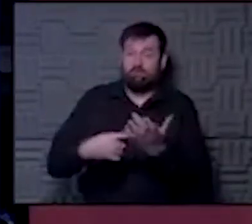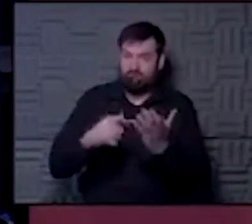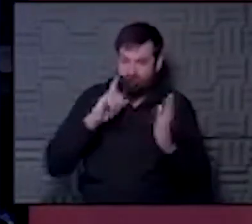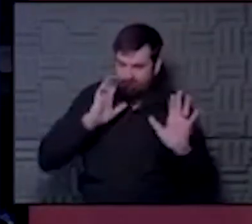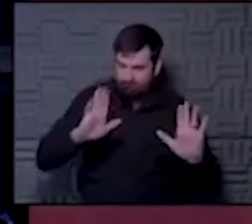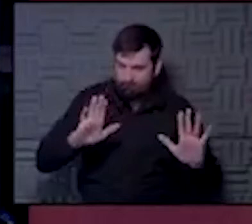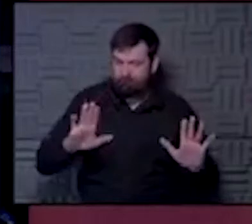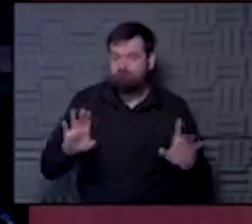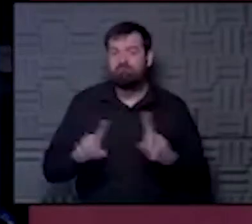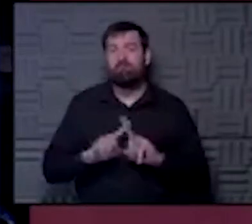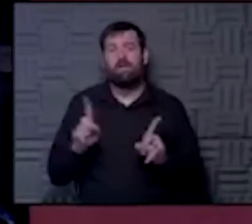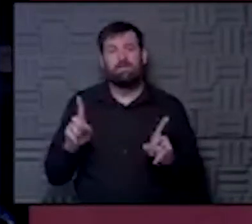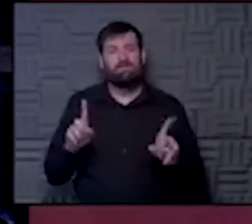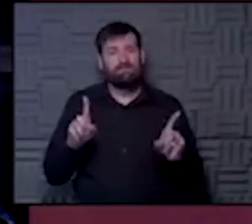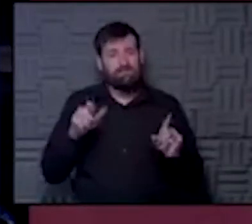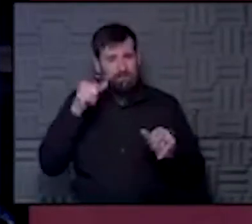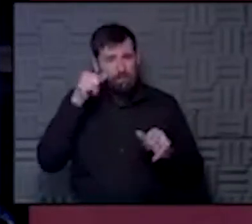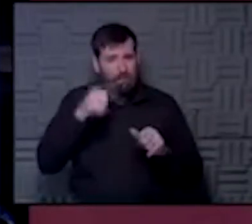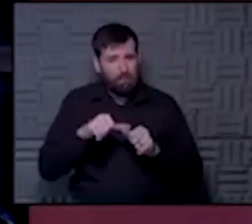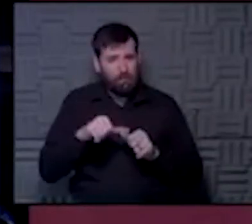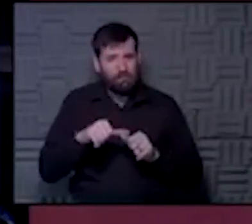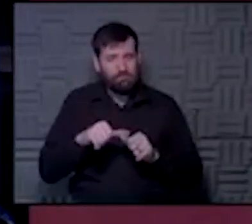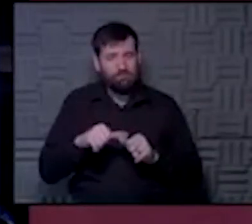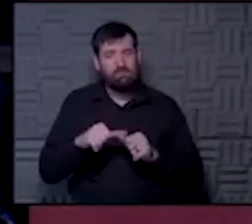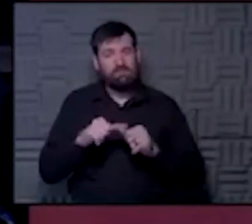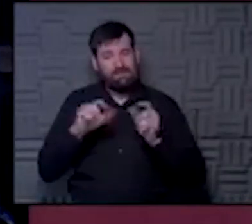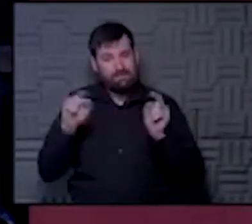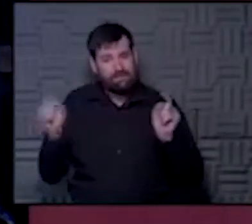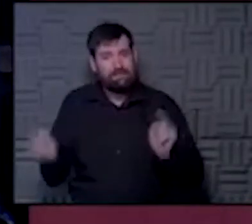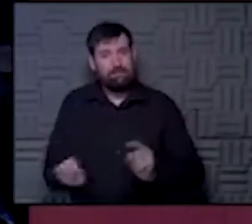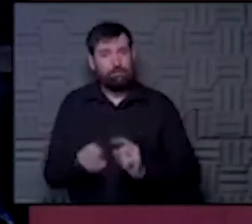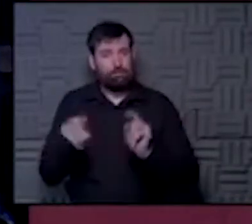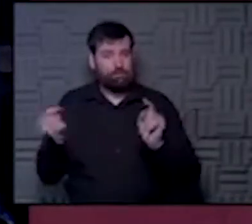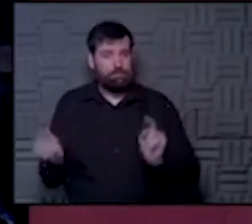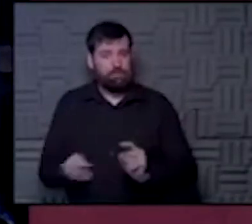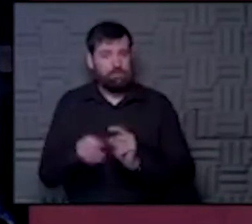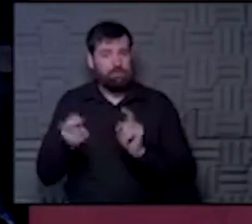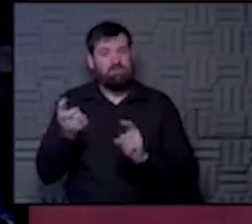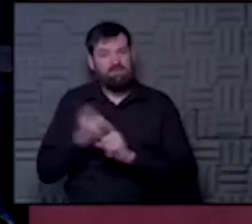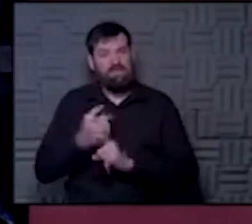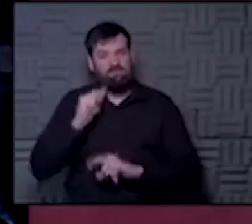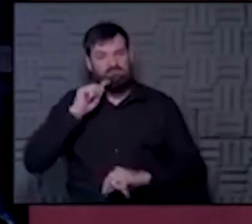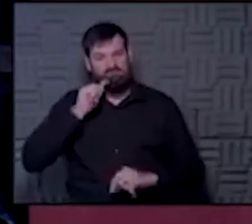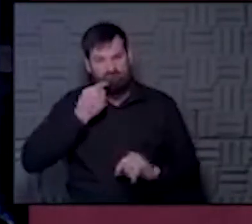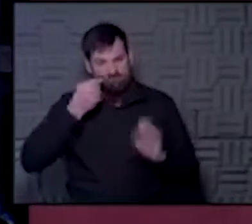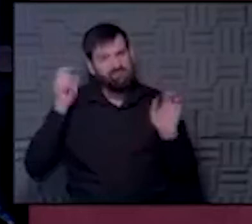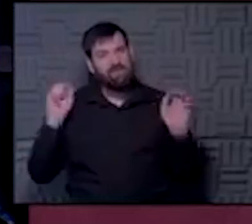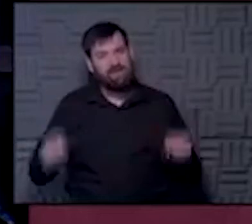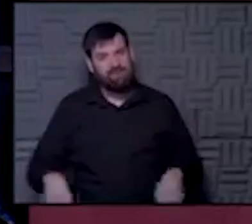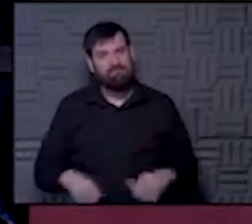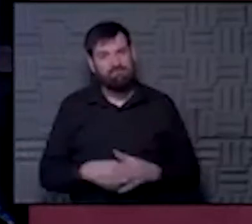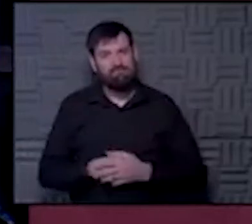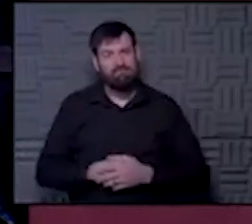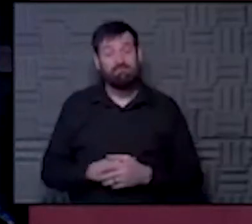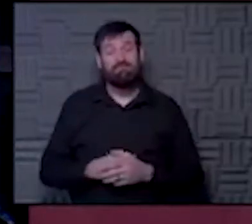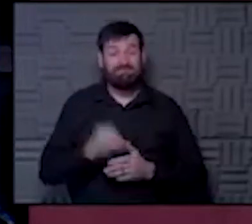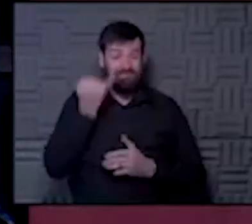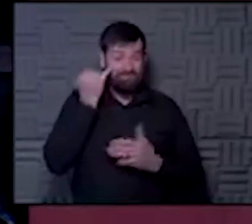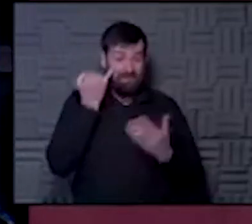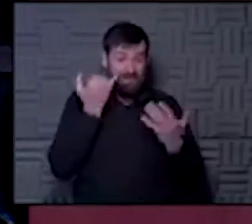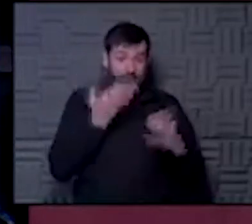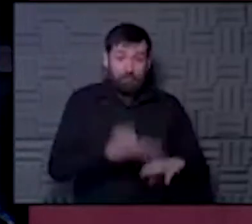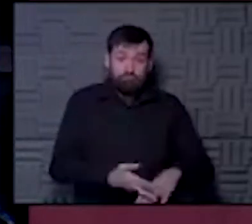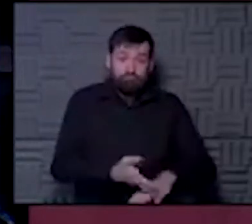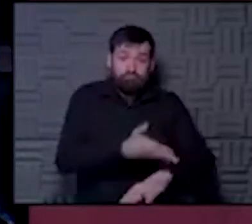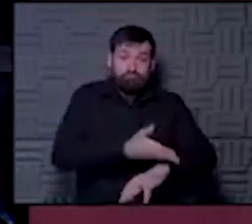you. But I would also remember there's injury, and that injury can be very significant and very severe. So even if we get you off the ventilator, the question